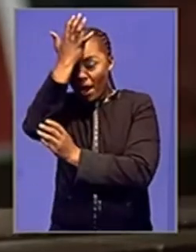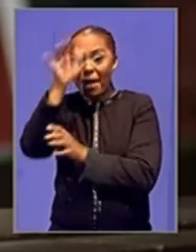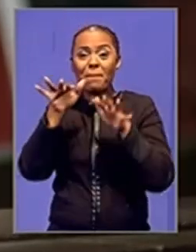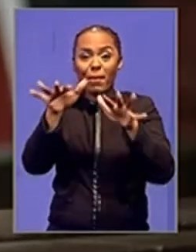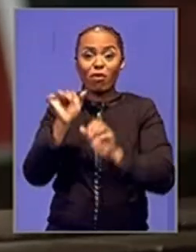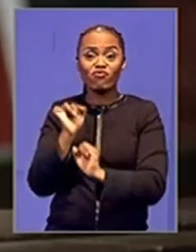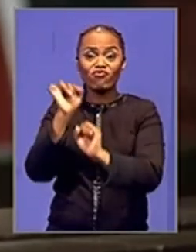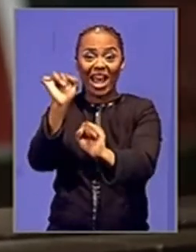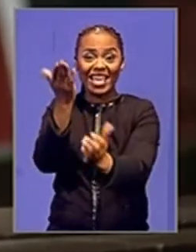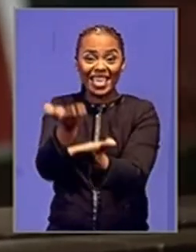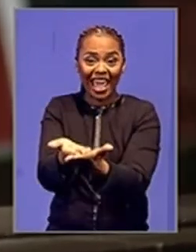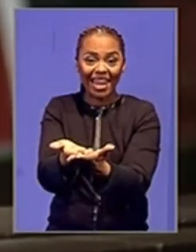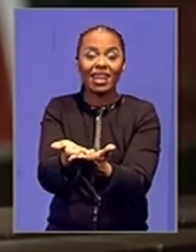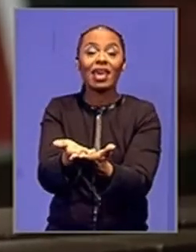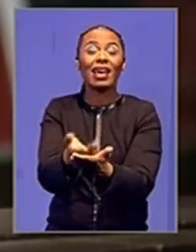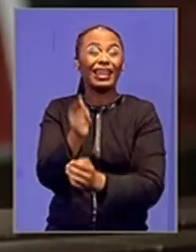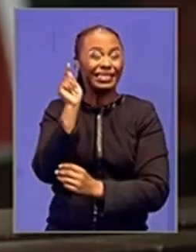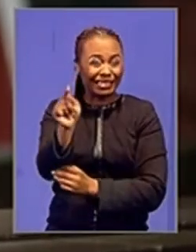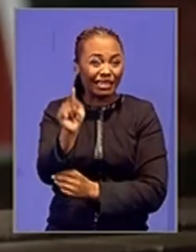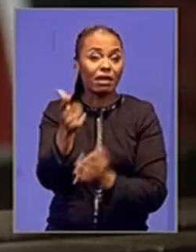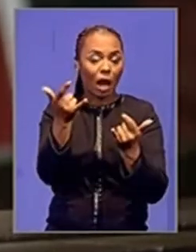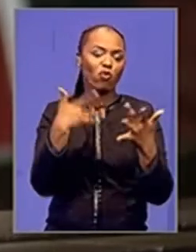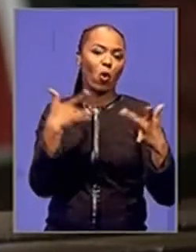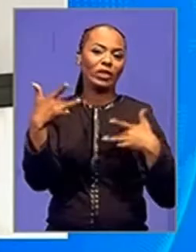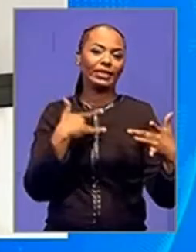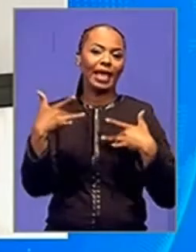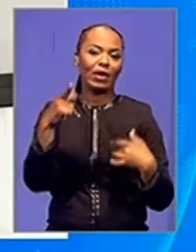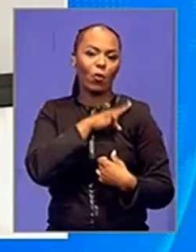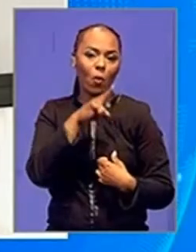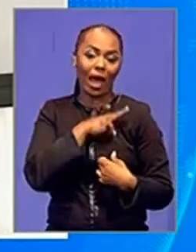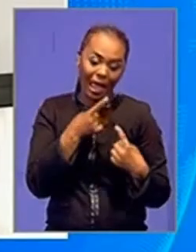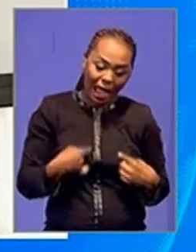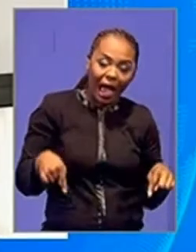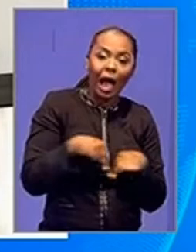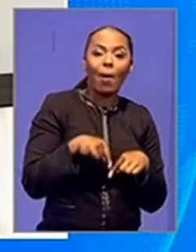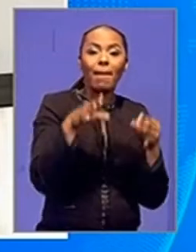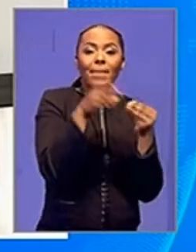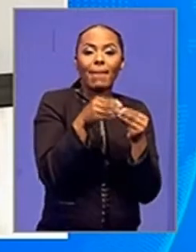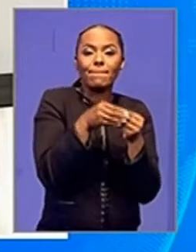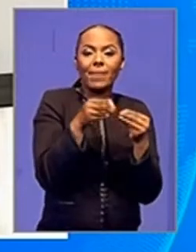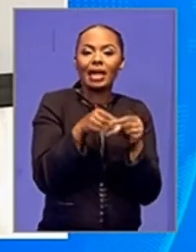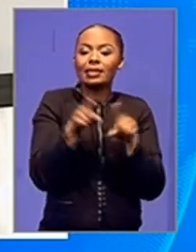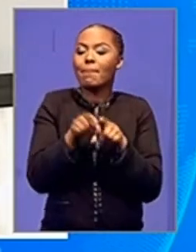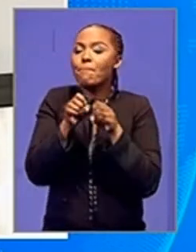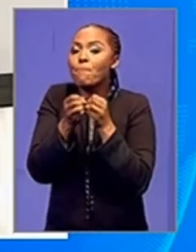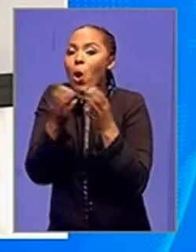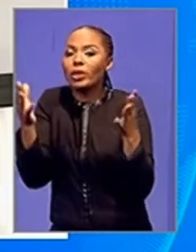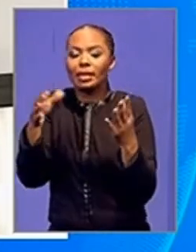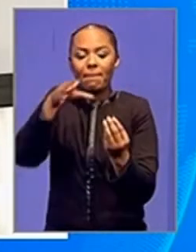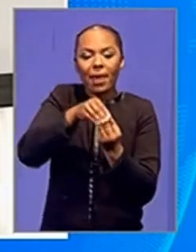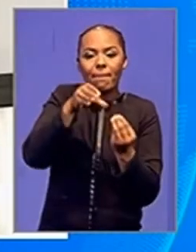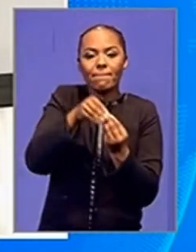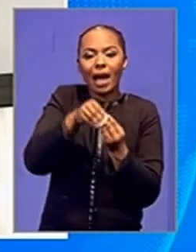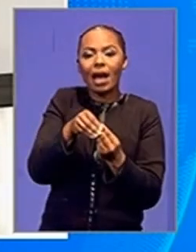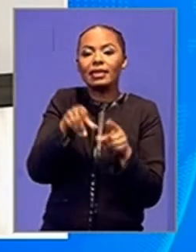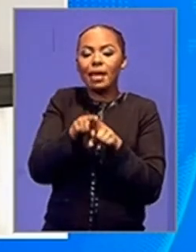the circumstances, we are really very concerned because our members and many other members of the population